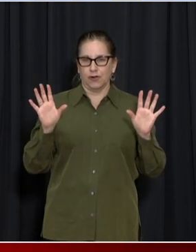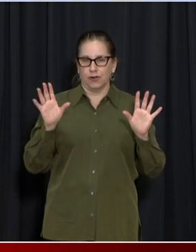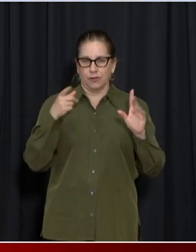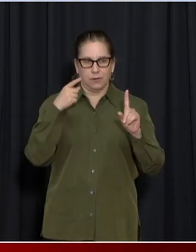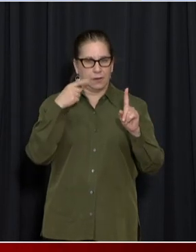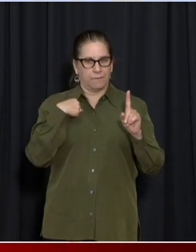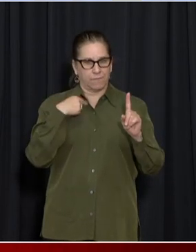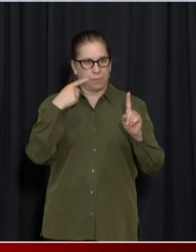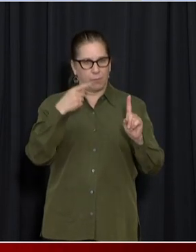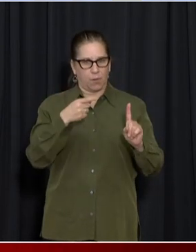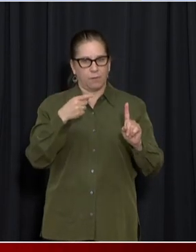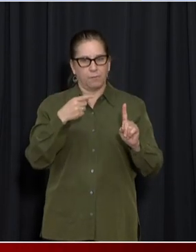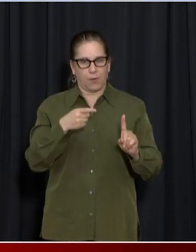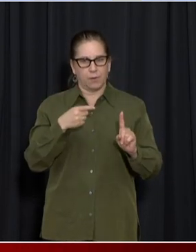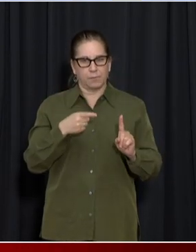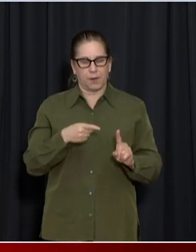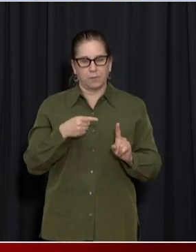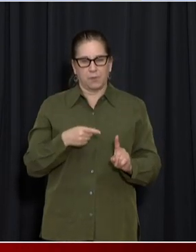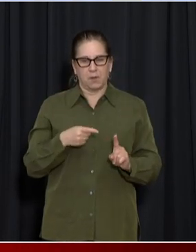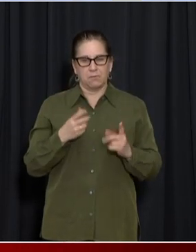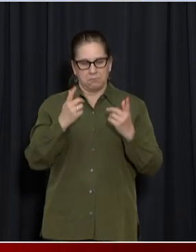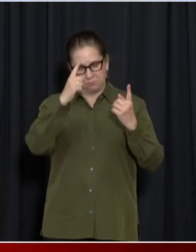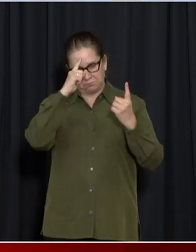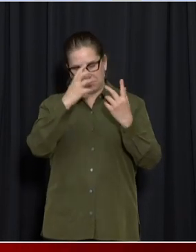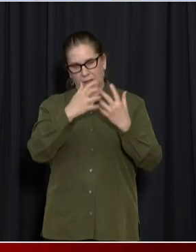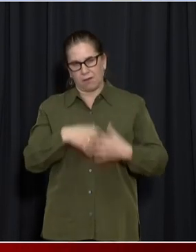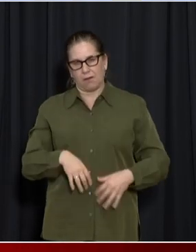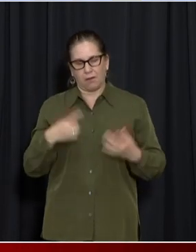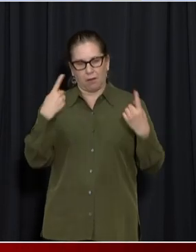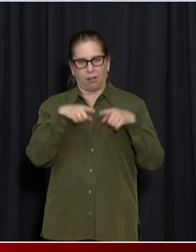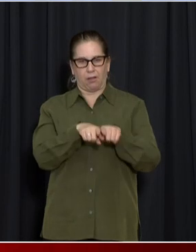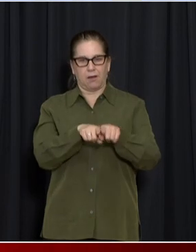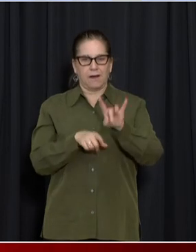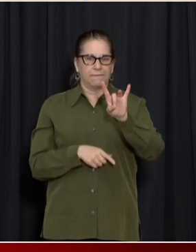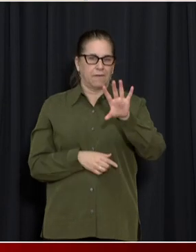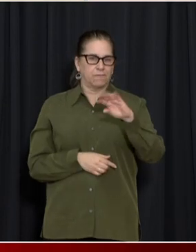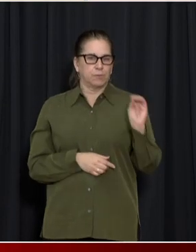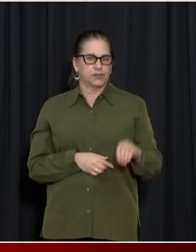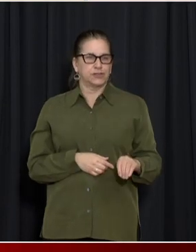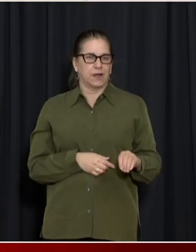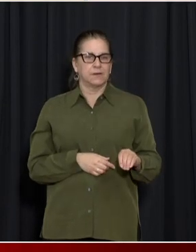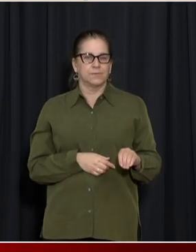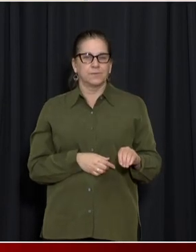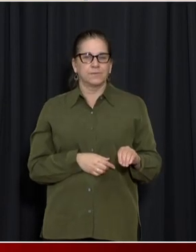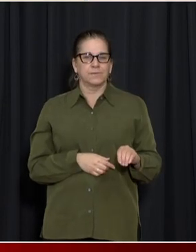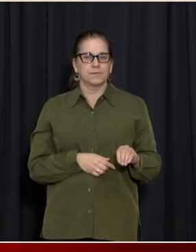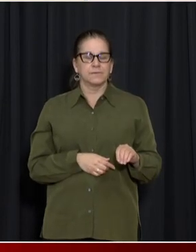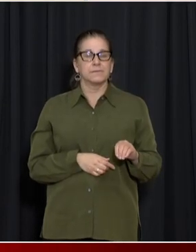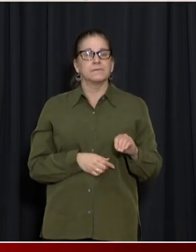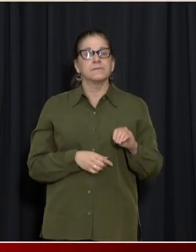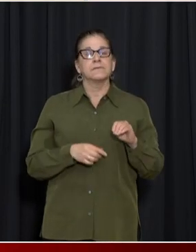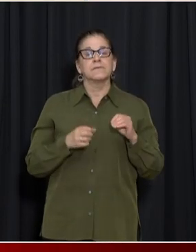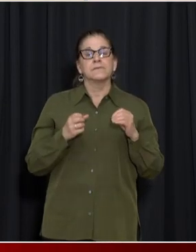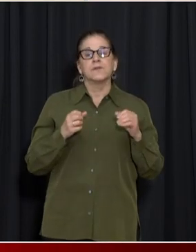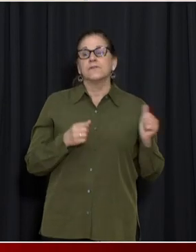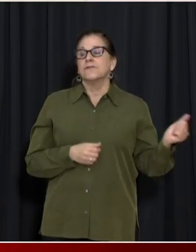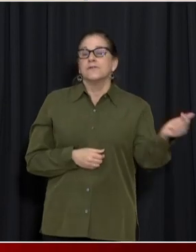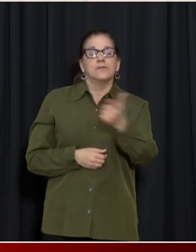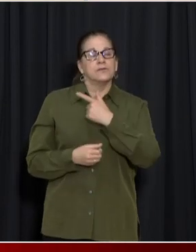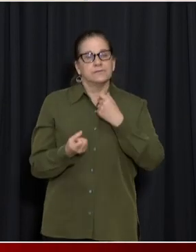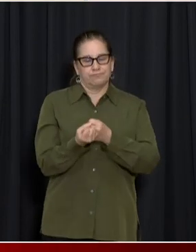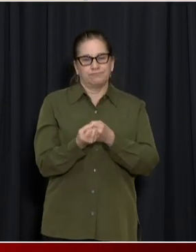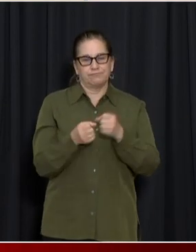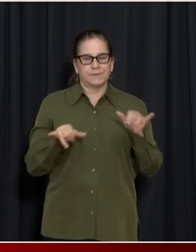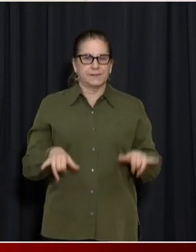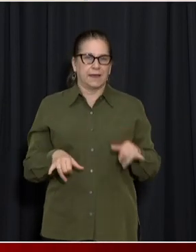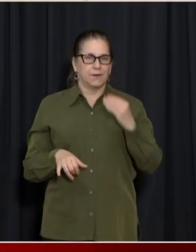of respondents supporting the current stay-at-home order and posture, and many highlighted the importance of